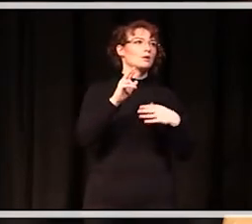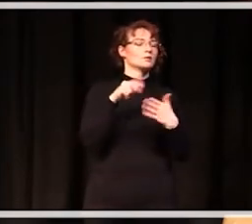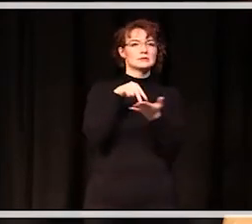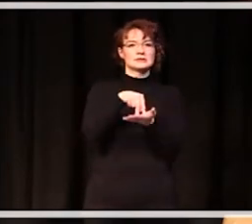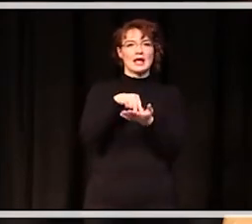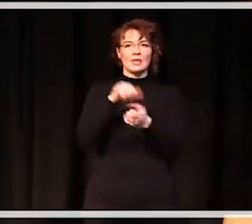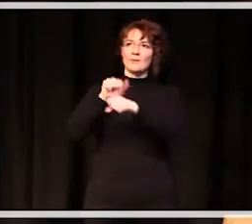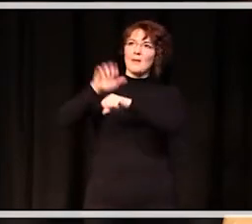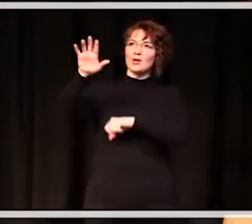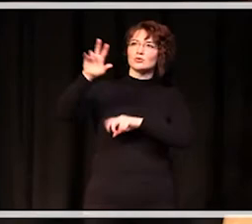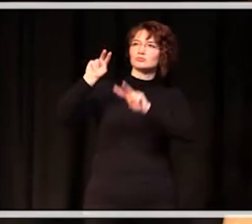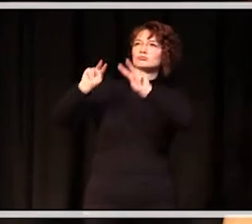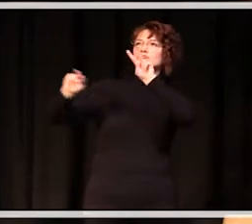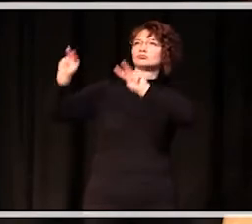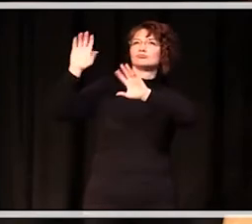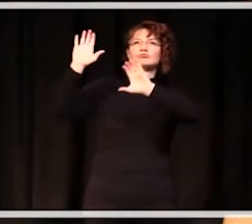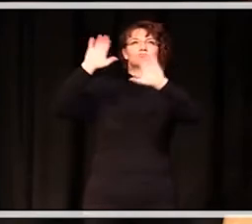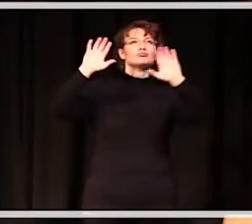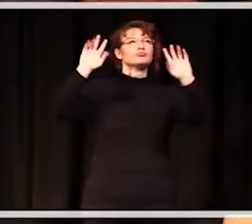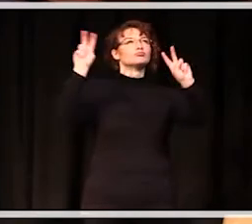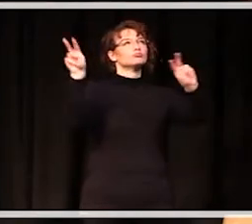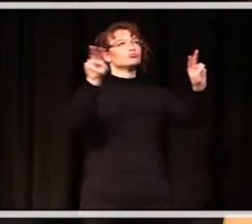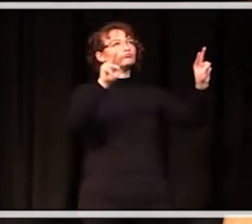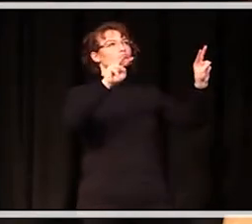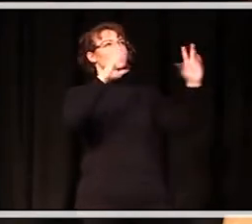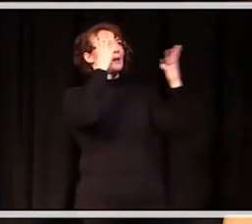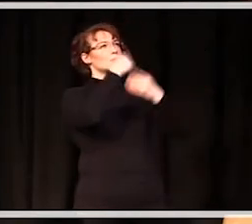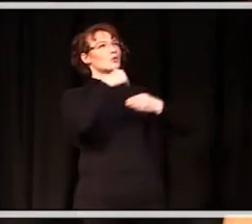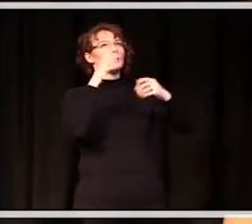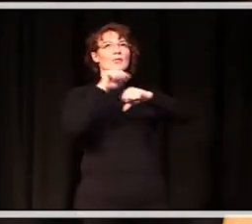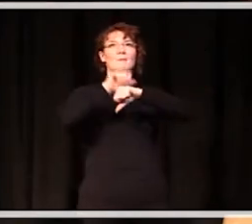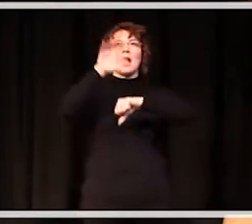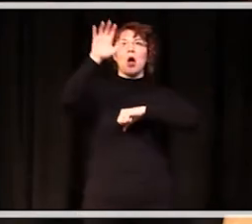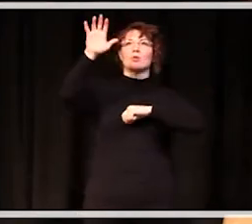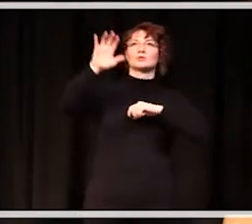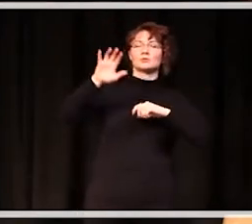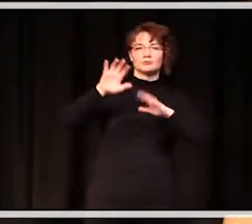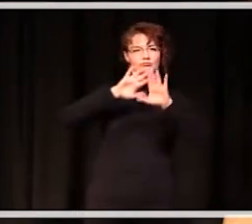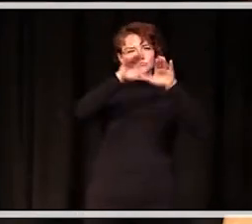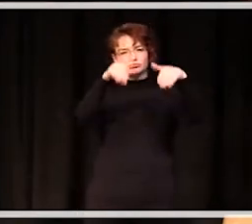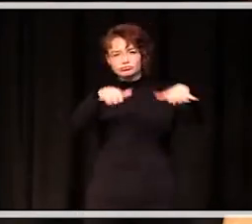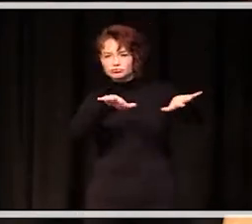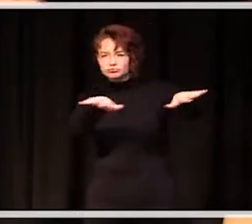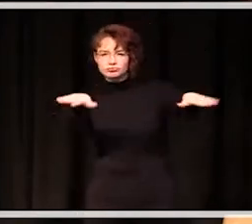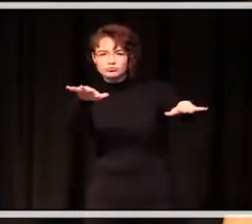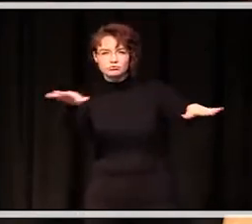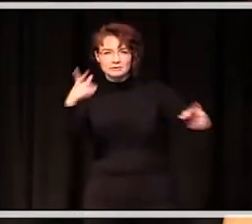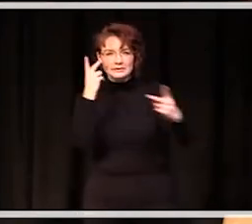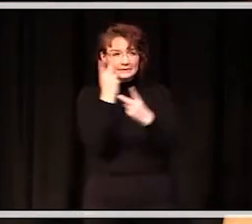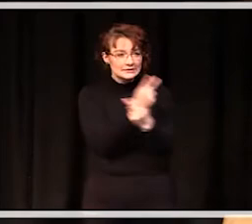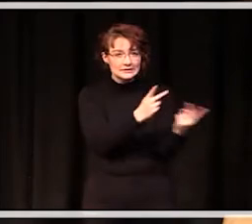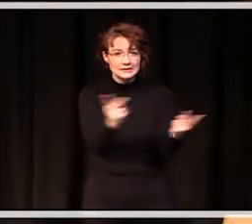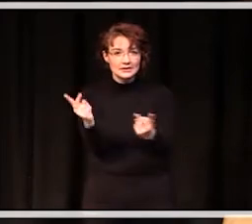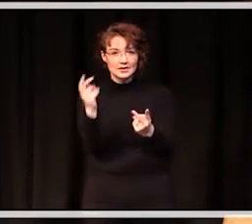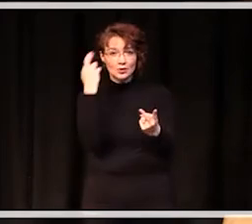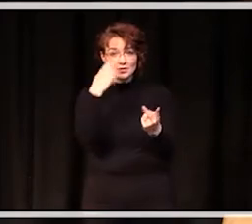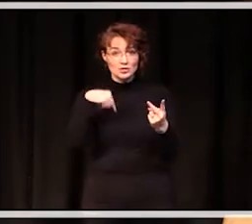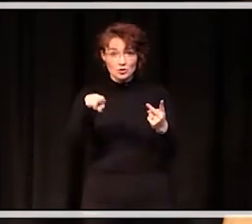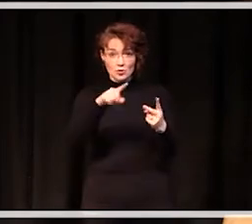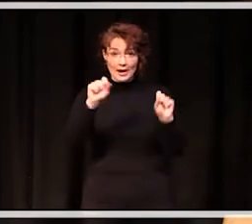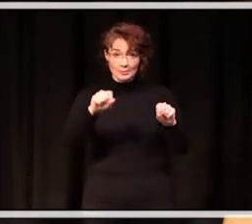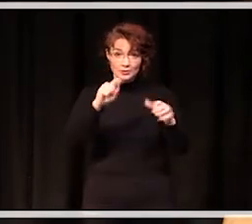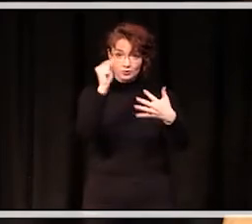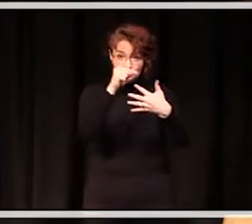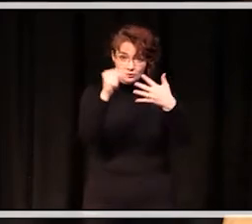on a mountainside and just take in the beauty of a mountain's, just the landscape. And the reason that you're able